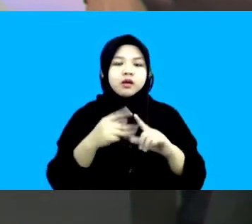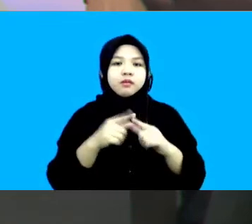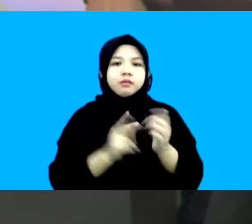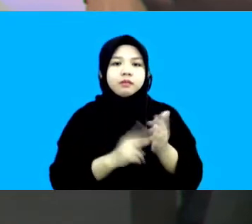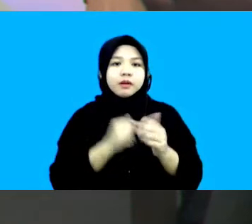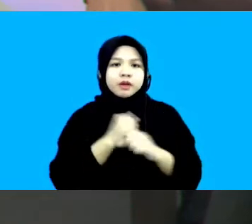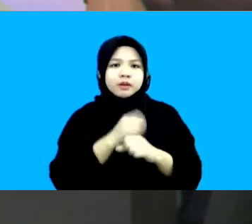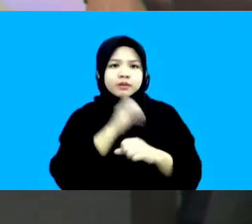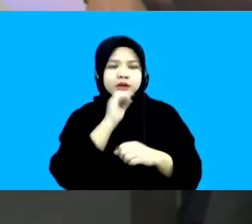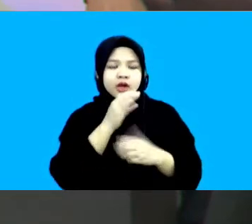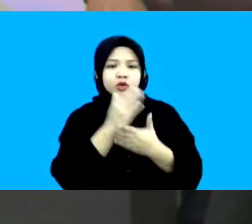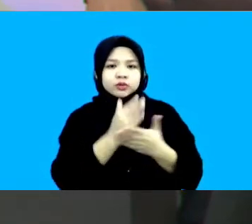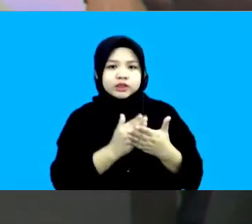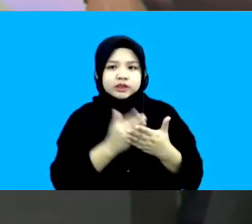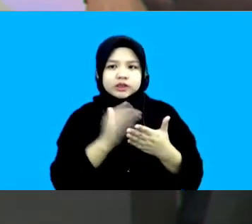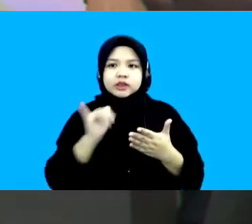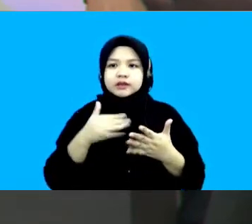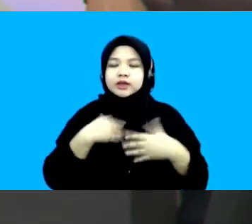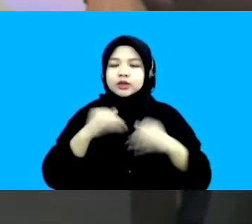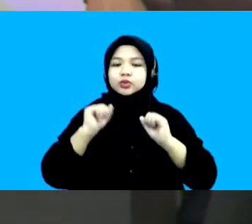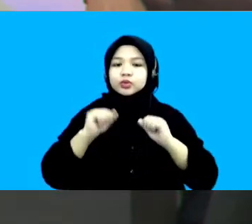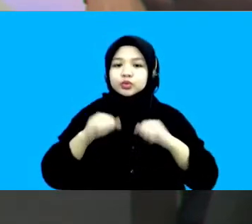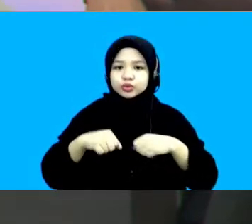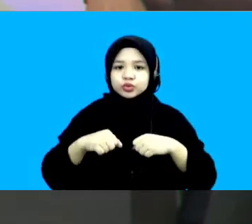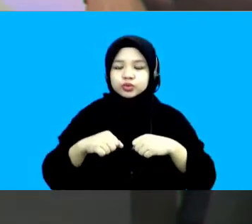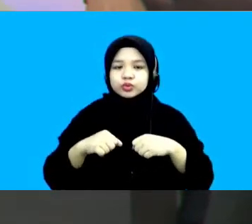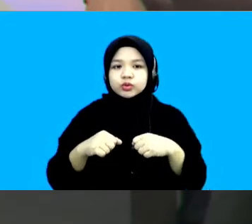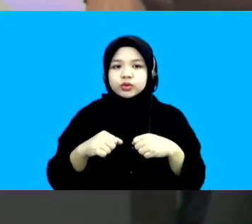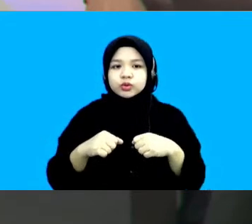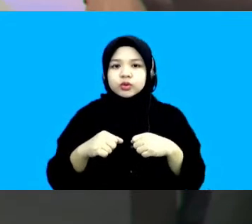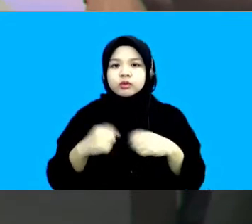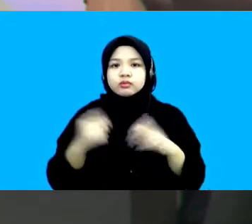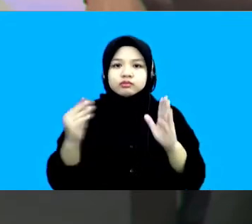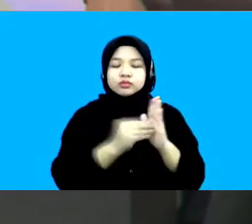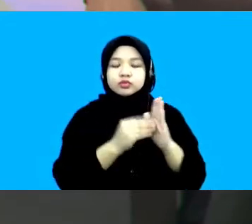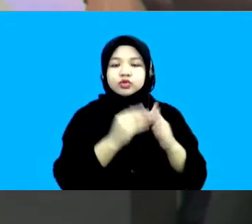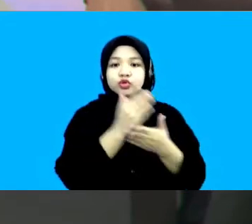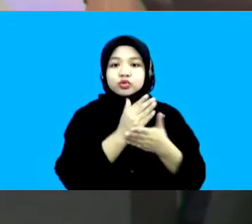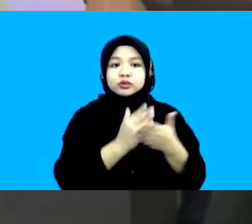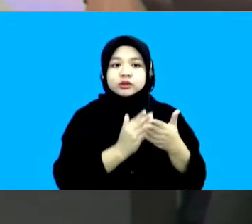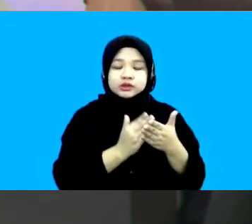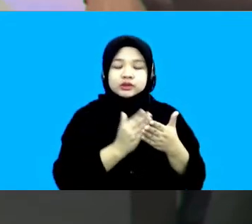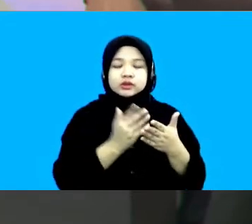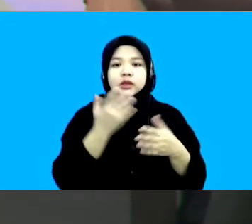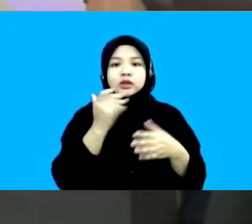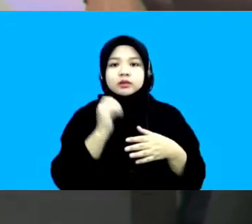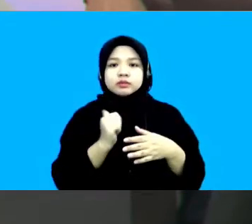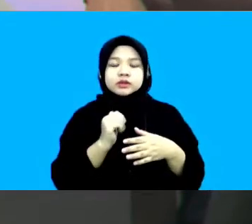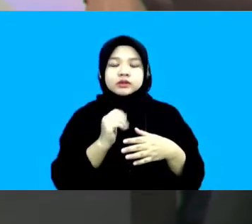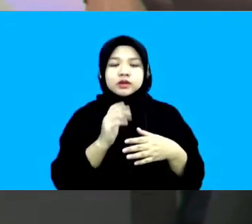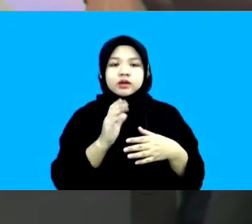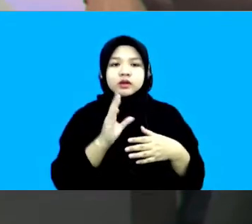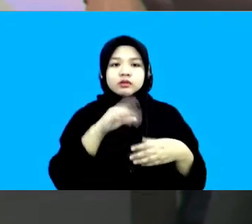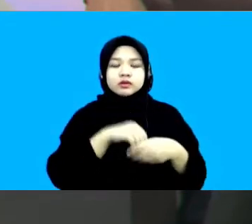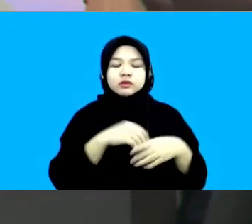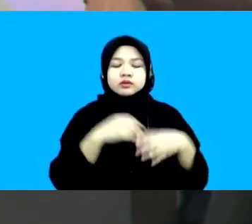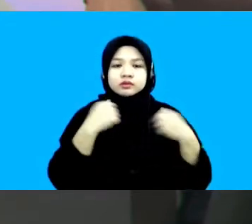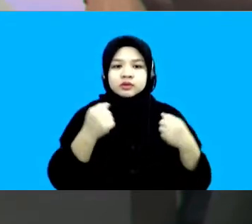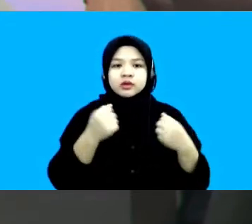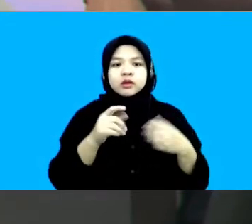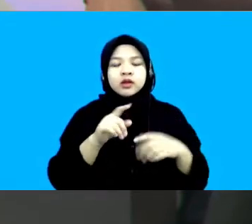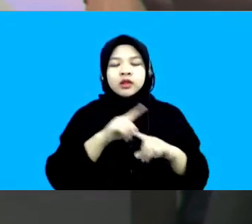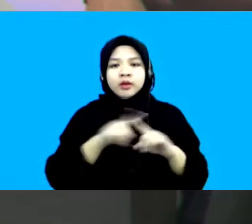the issue of this macro stability, economic growth, etc., emphasize on the economic perspective.